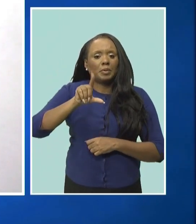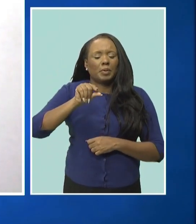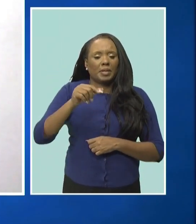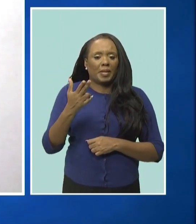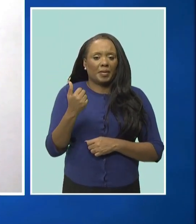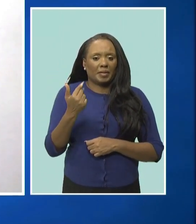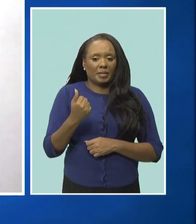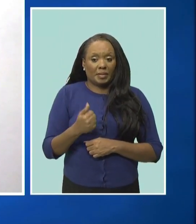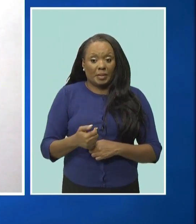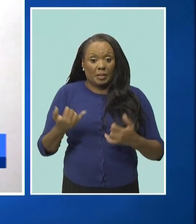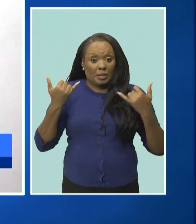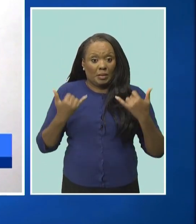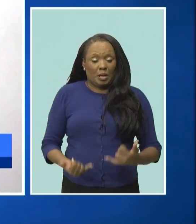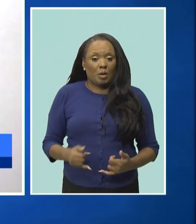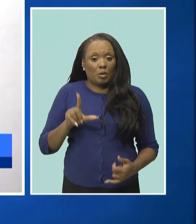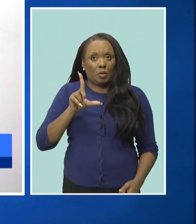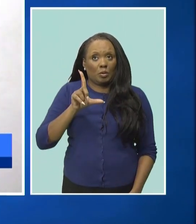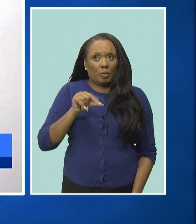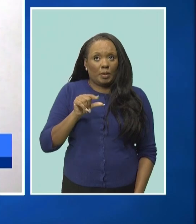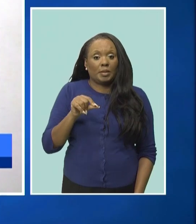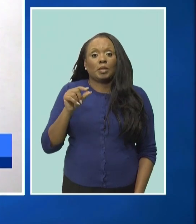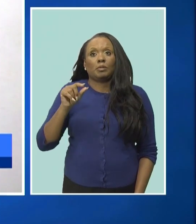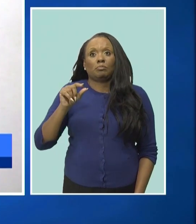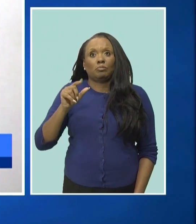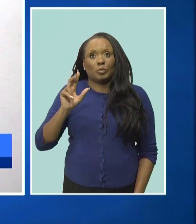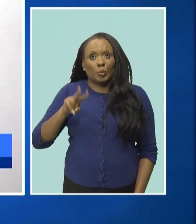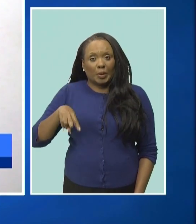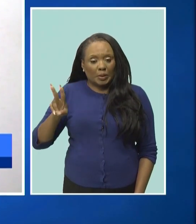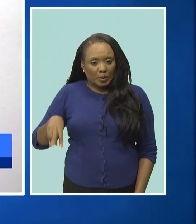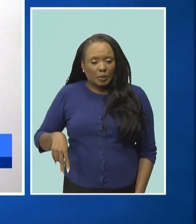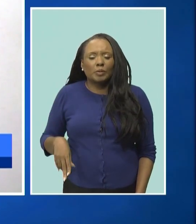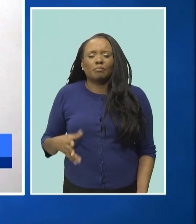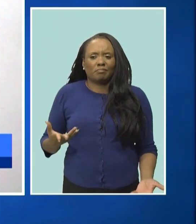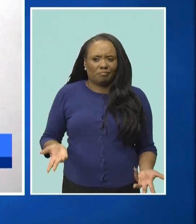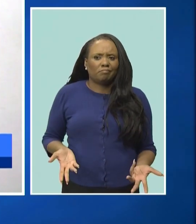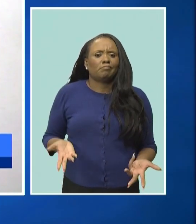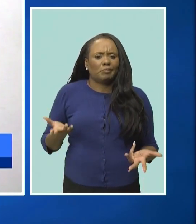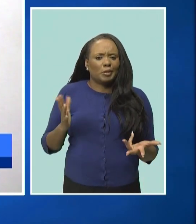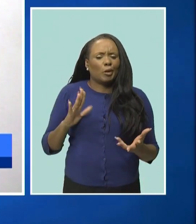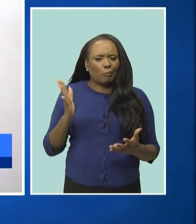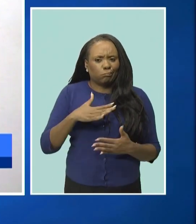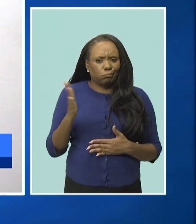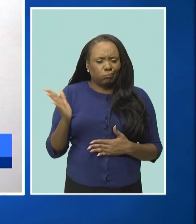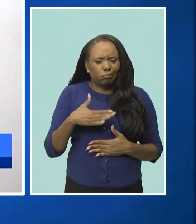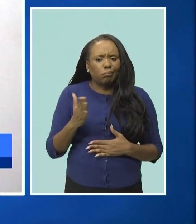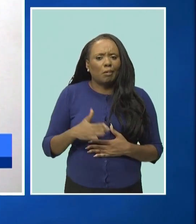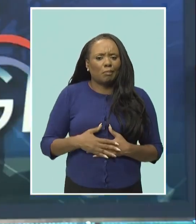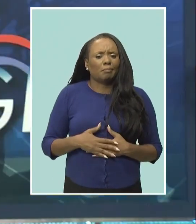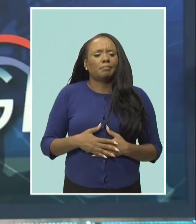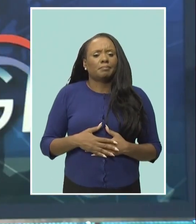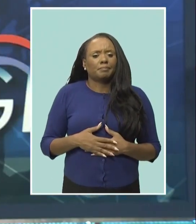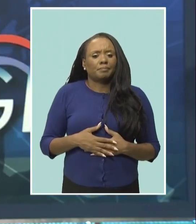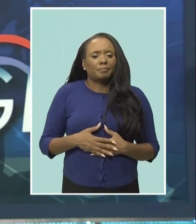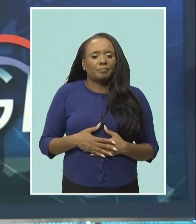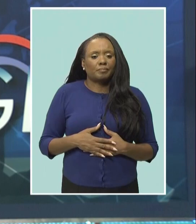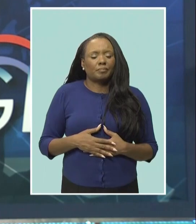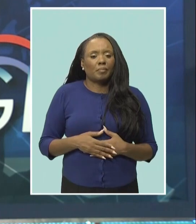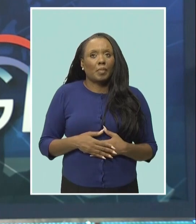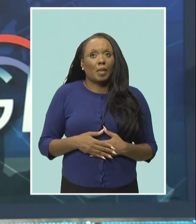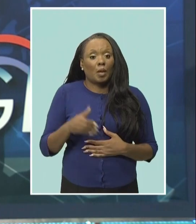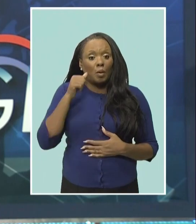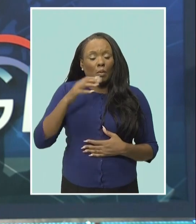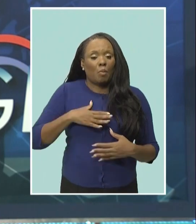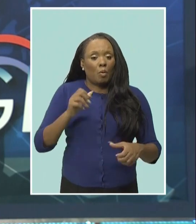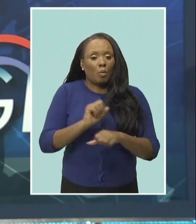2022. So you will see that we are well within the range 5 to 7 years. Ms. Gibson